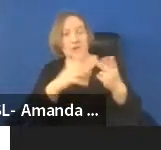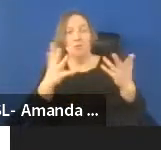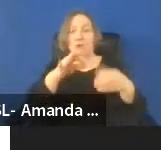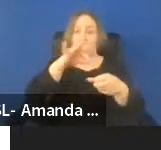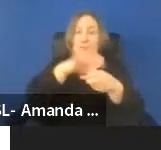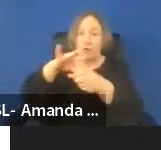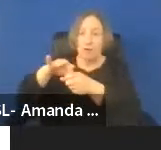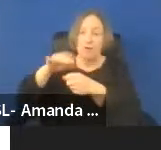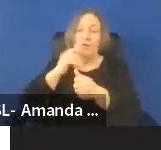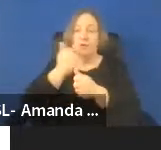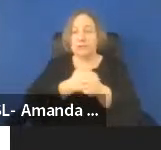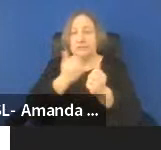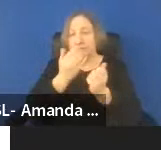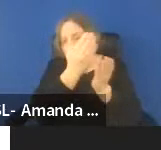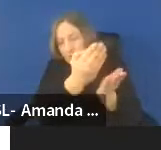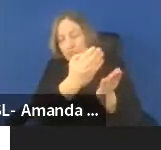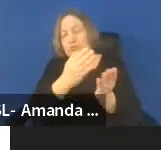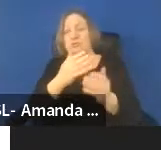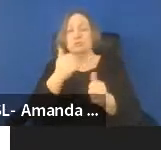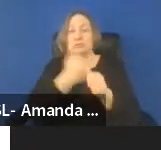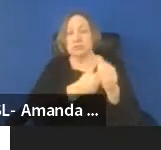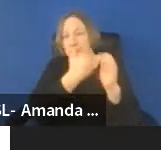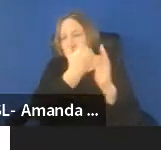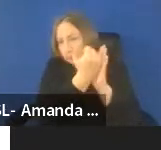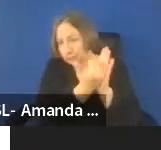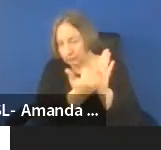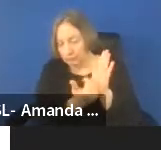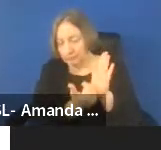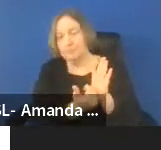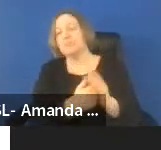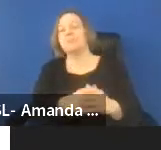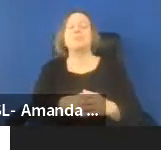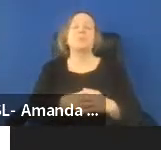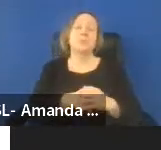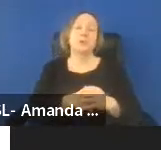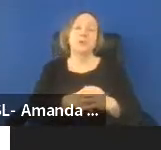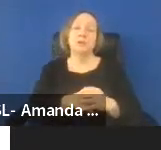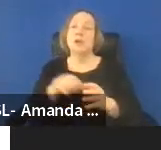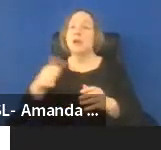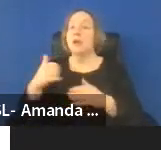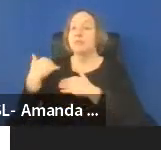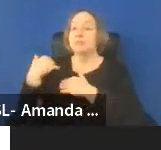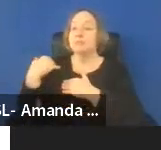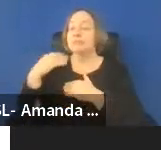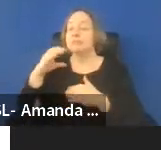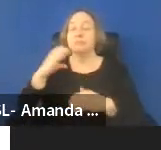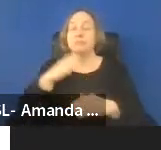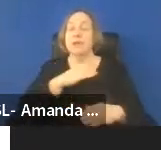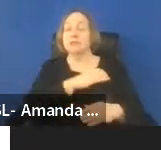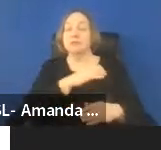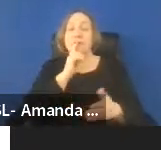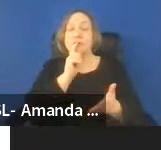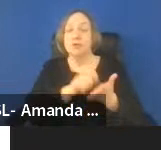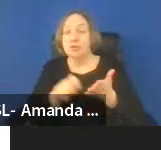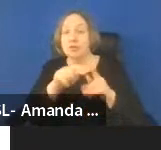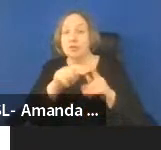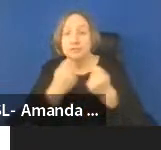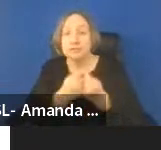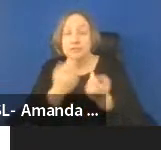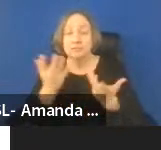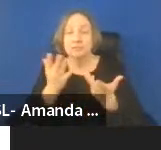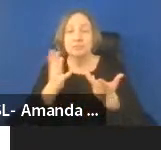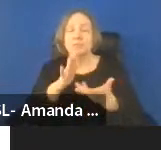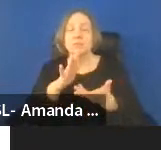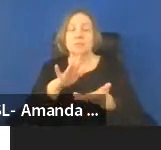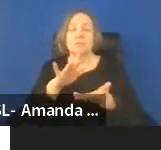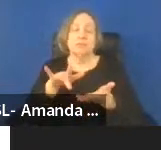for each motion and agenda item. Other responsibilities of the council clerk team include being the central location